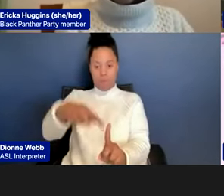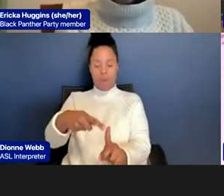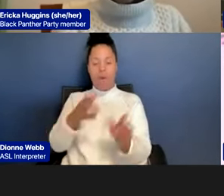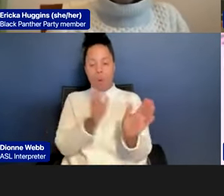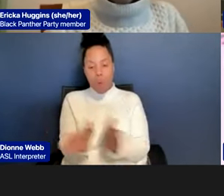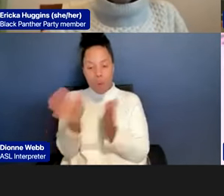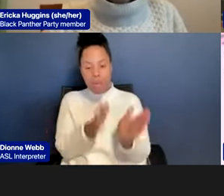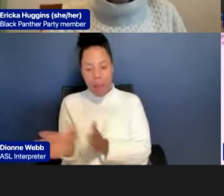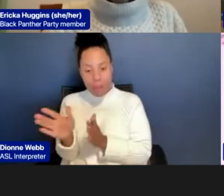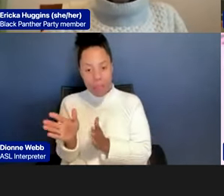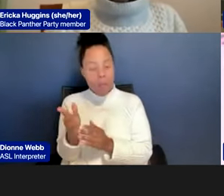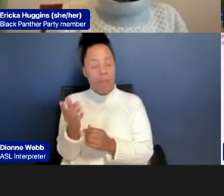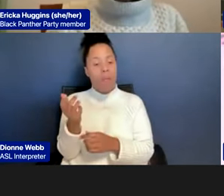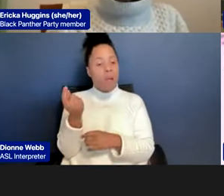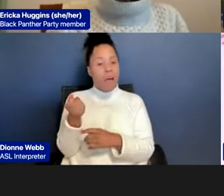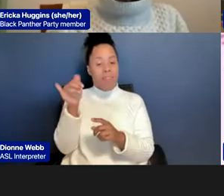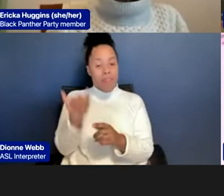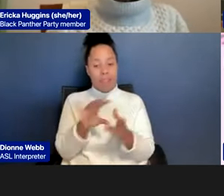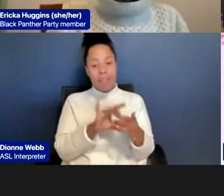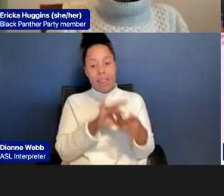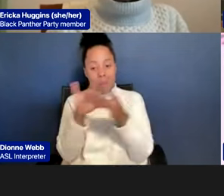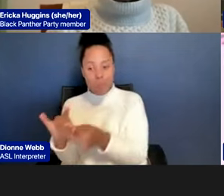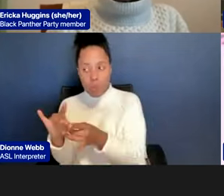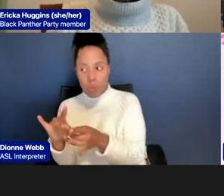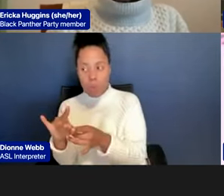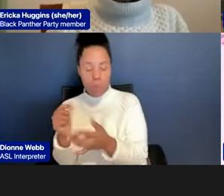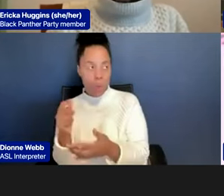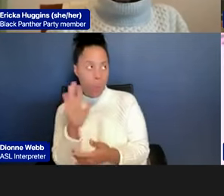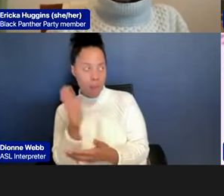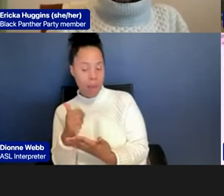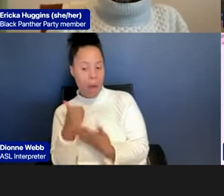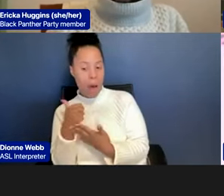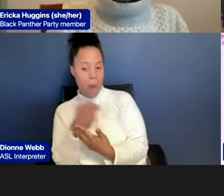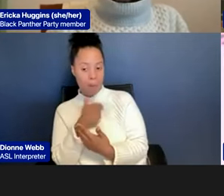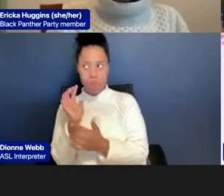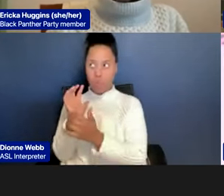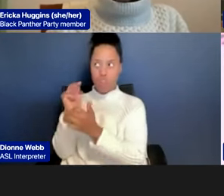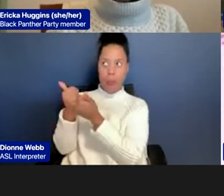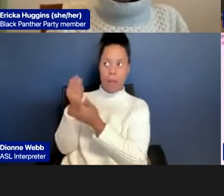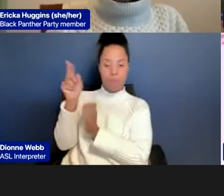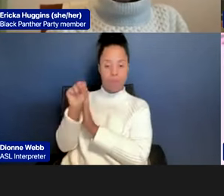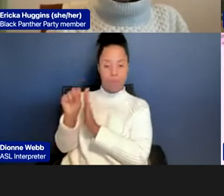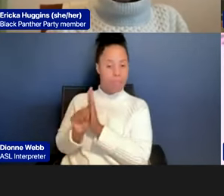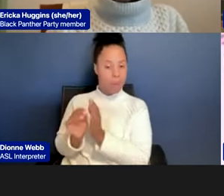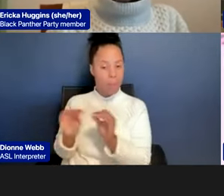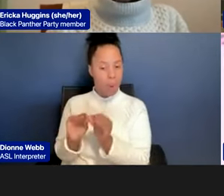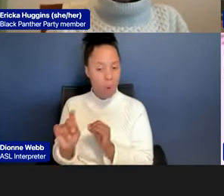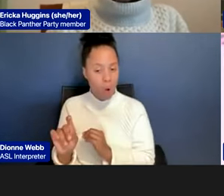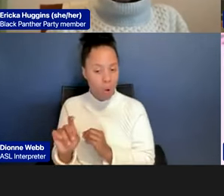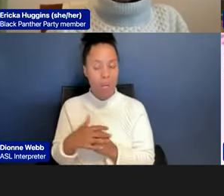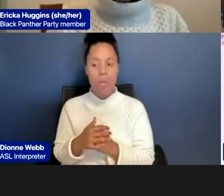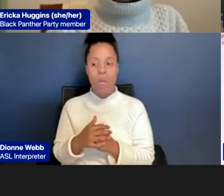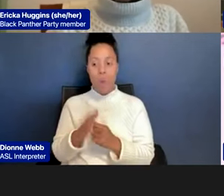also linked to, does it help us challenge the state more, right? Does it allow us to